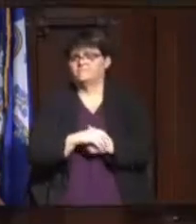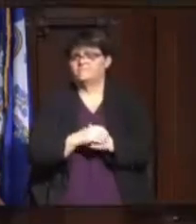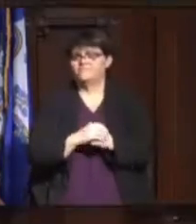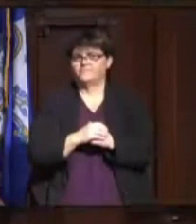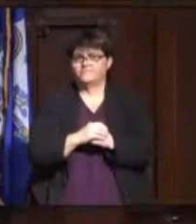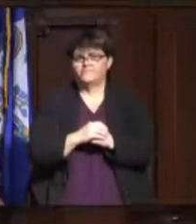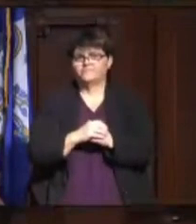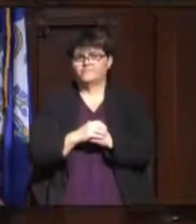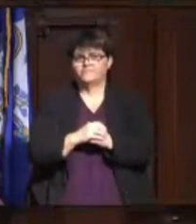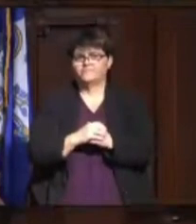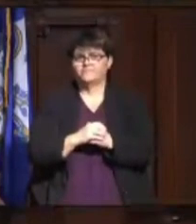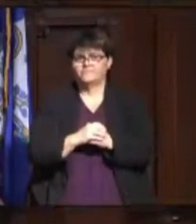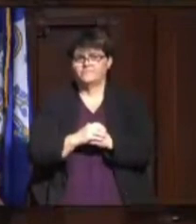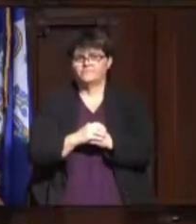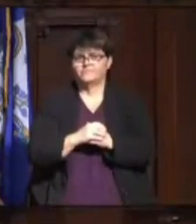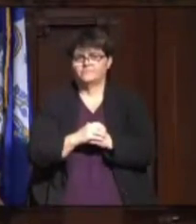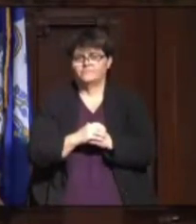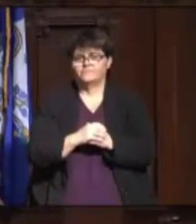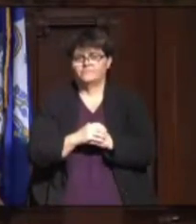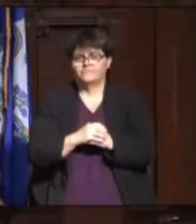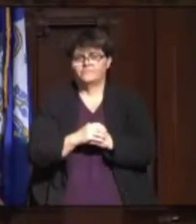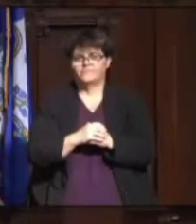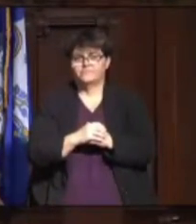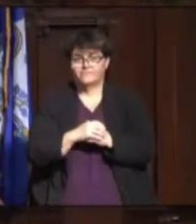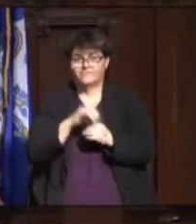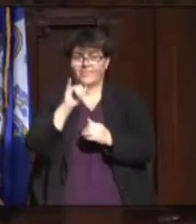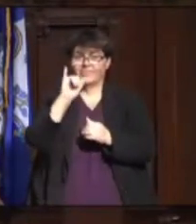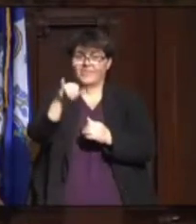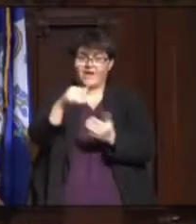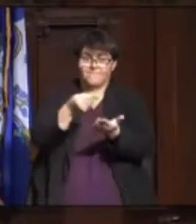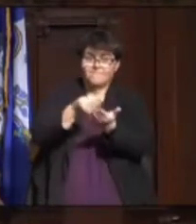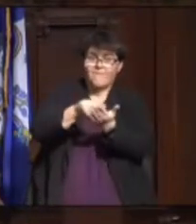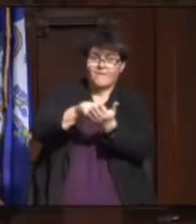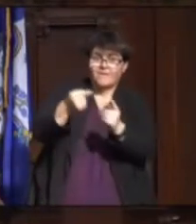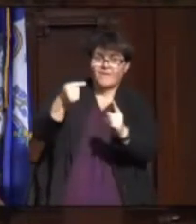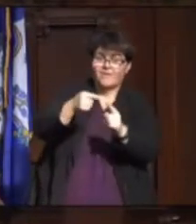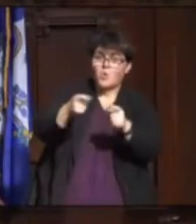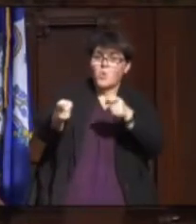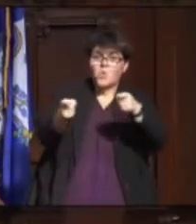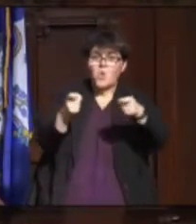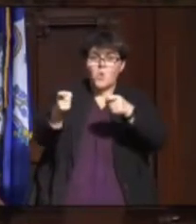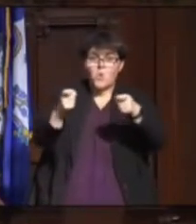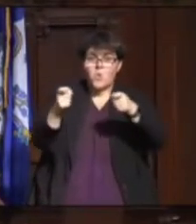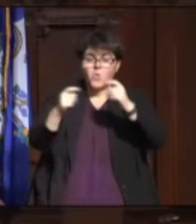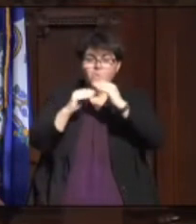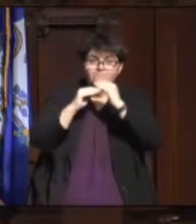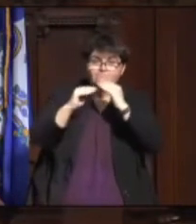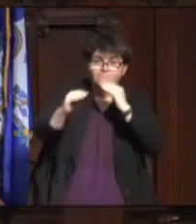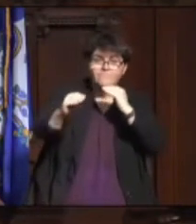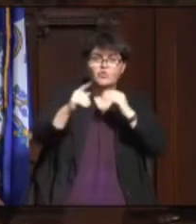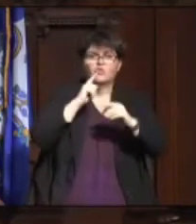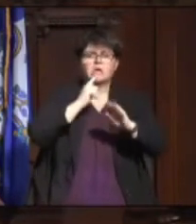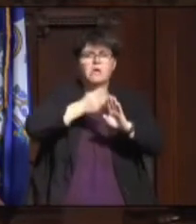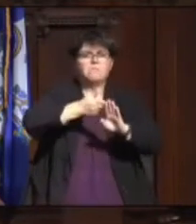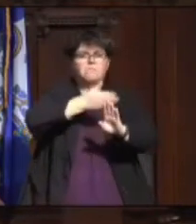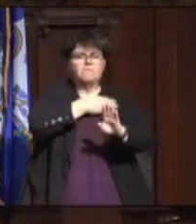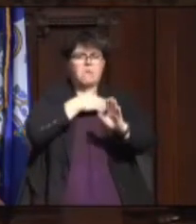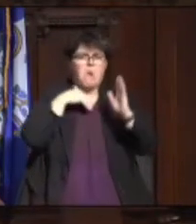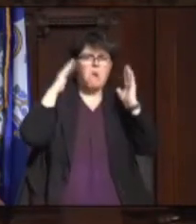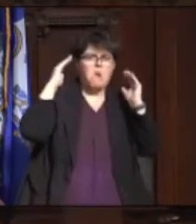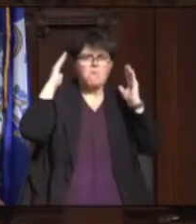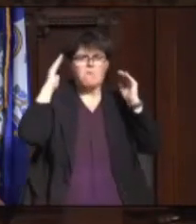These fiscal controls have ended the era of wishful budgeting and the so-called permanent fiscal